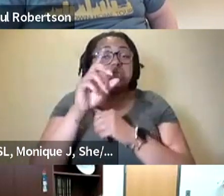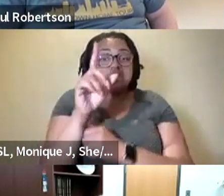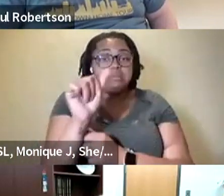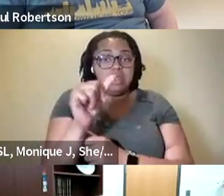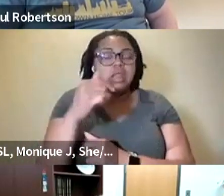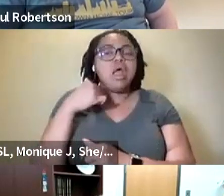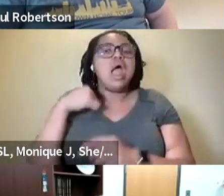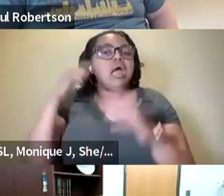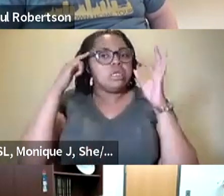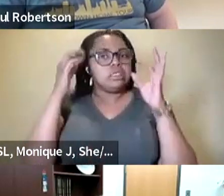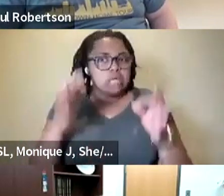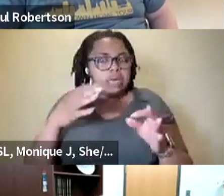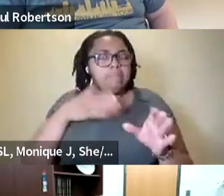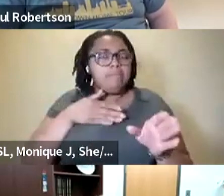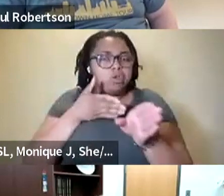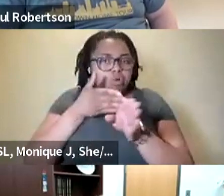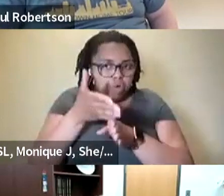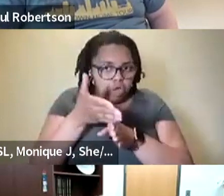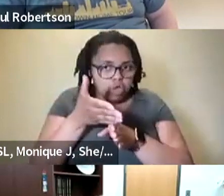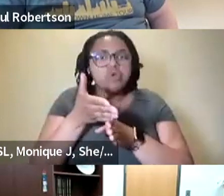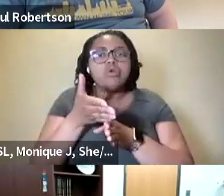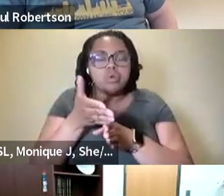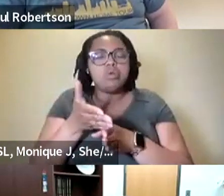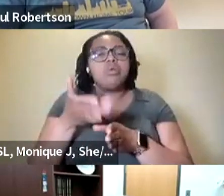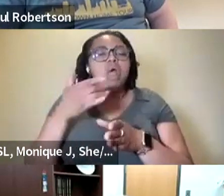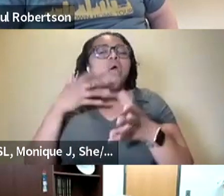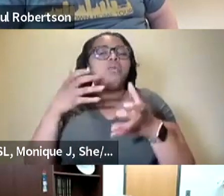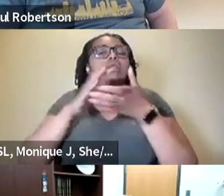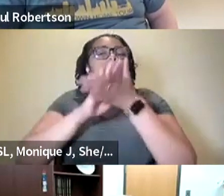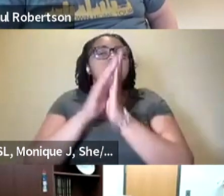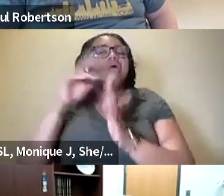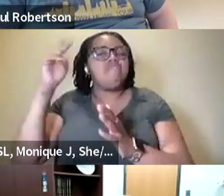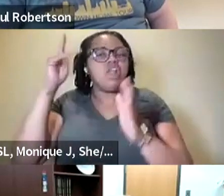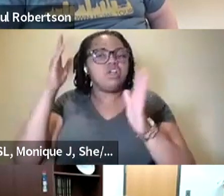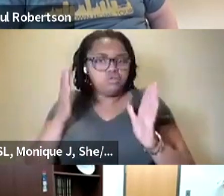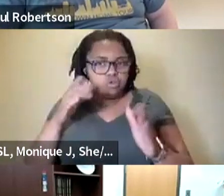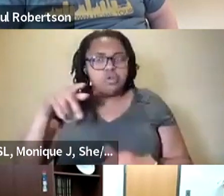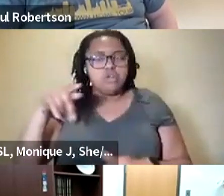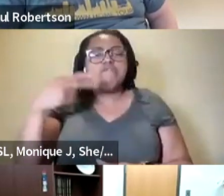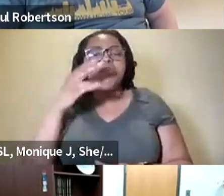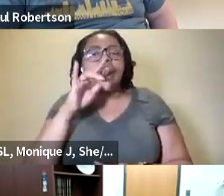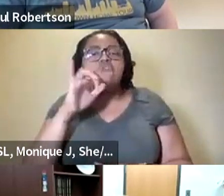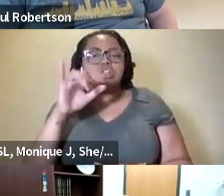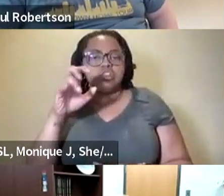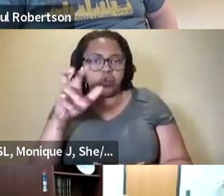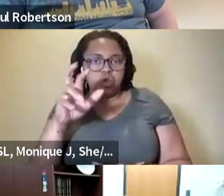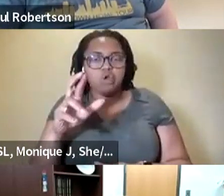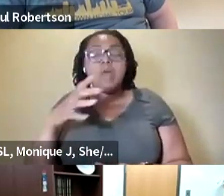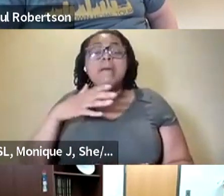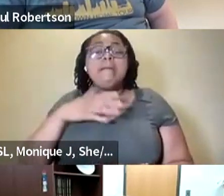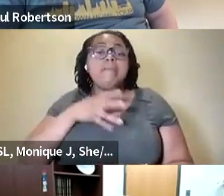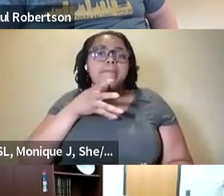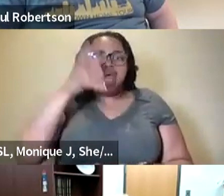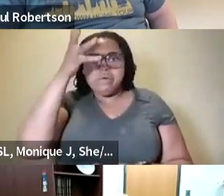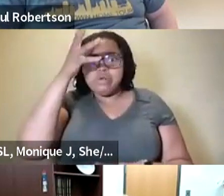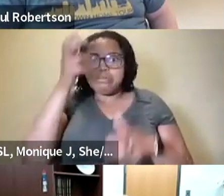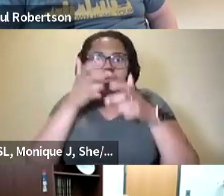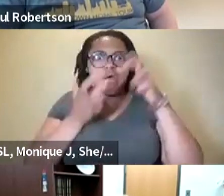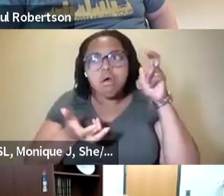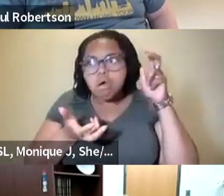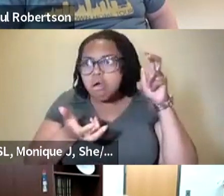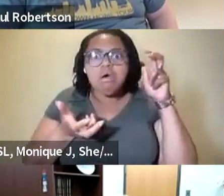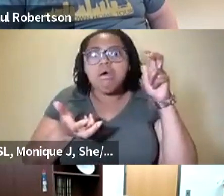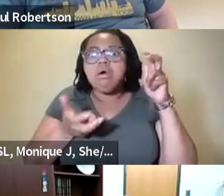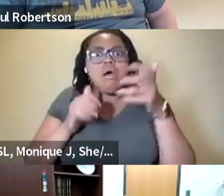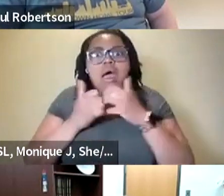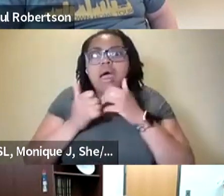career path to be a philosopher, which, of course, just my parents were aghast at, because, and